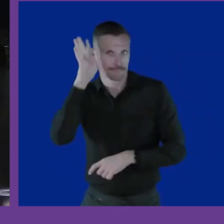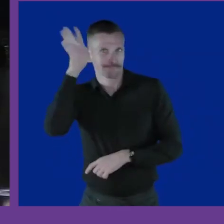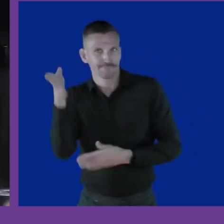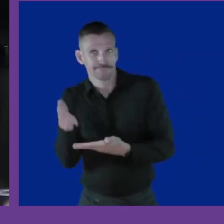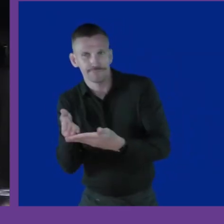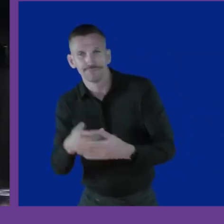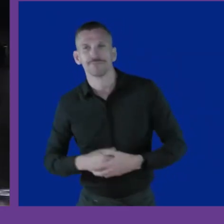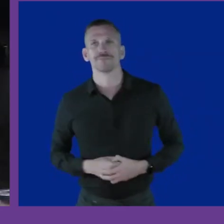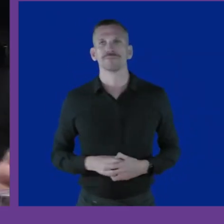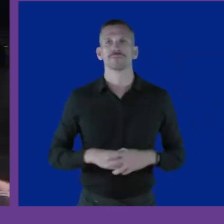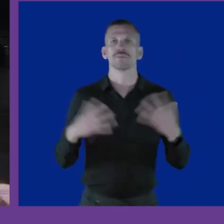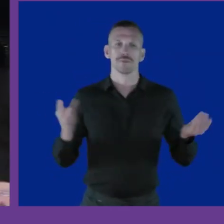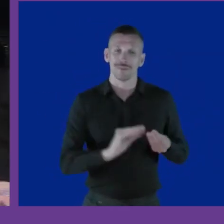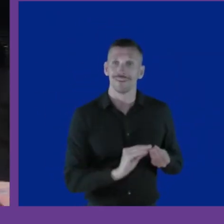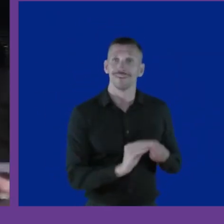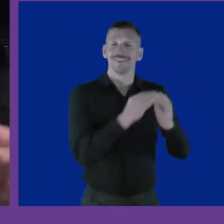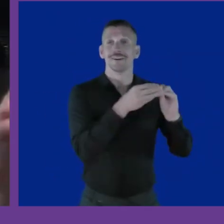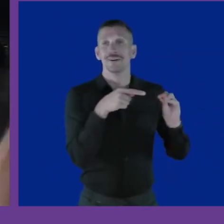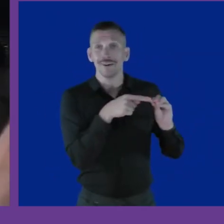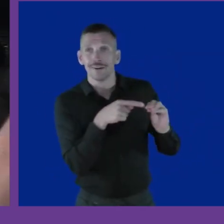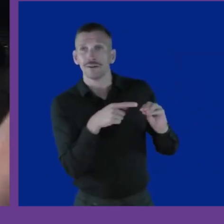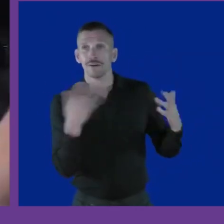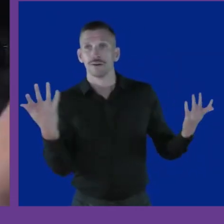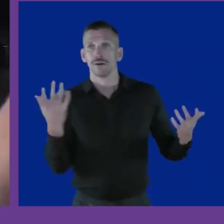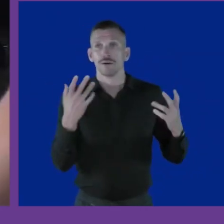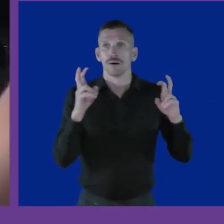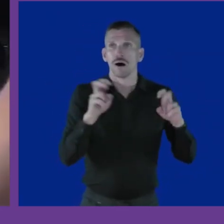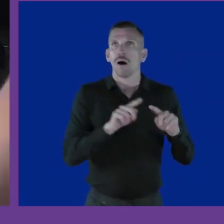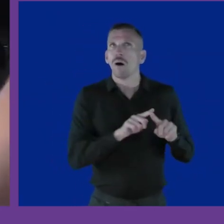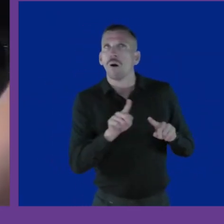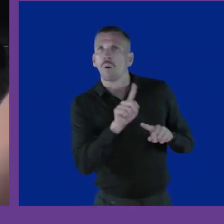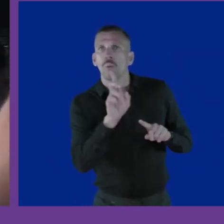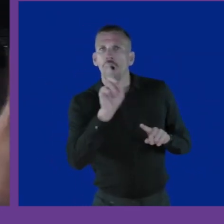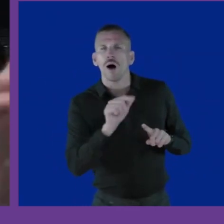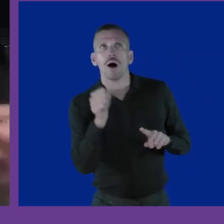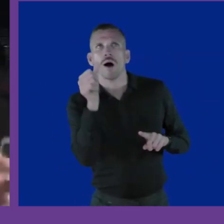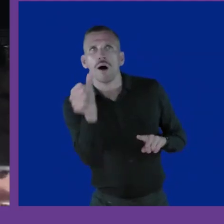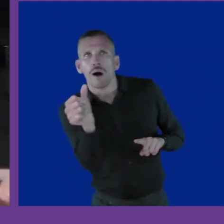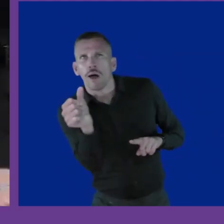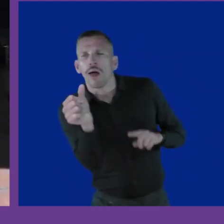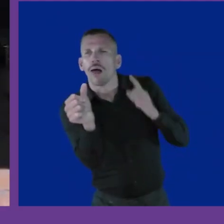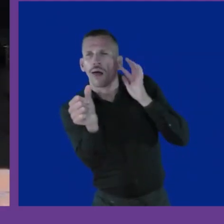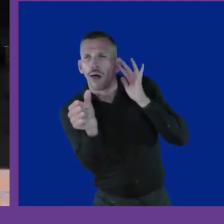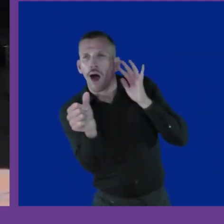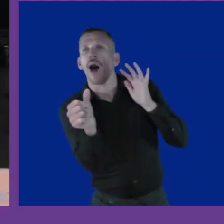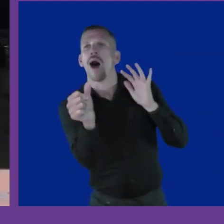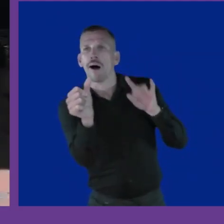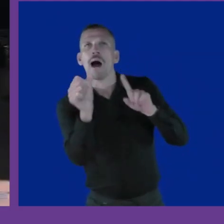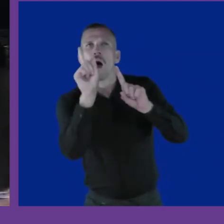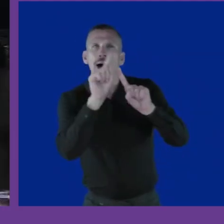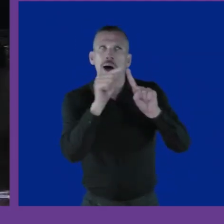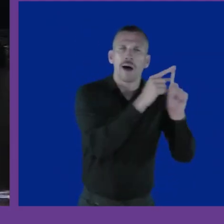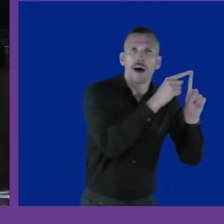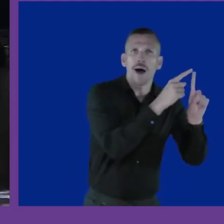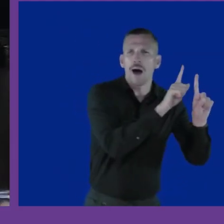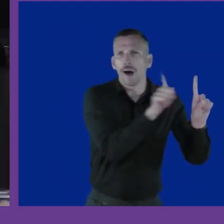manufacturers, ask you hold the bottom left corner of the screen for 3 seconds. Some other people say hold the bottom right corner. Some people say